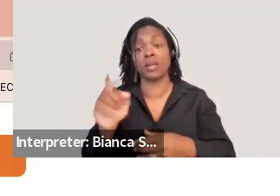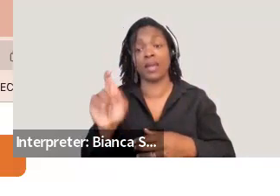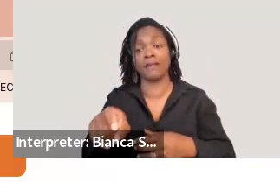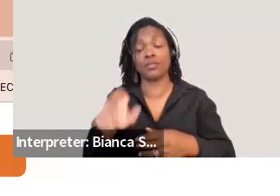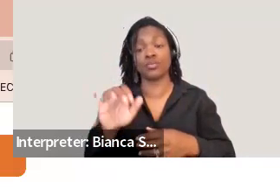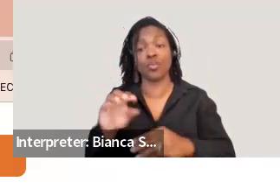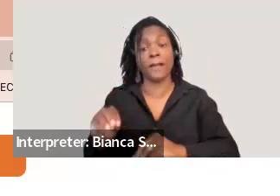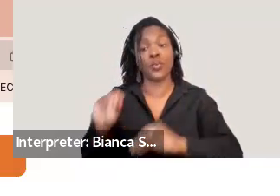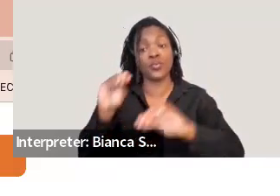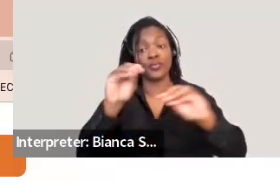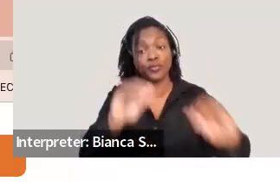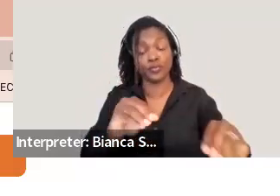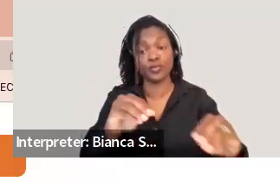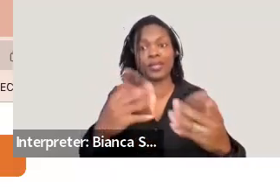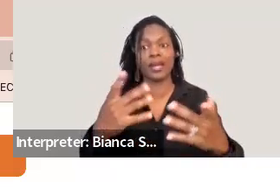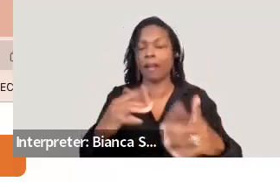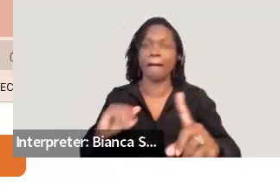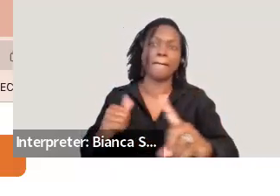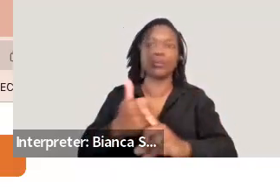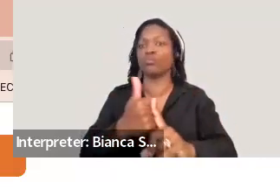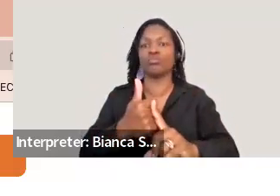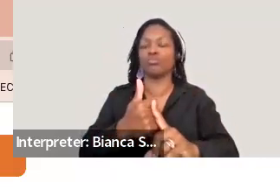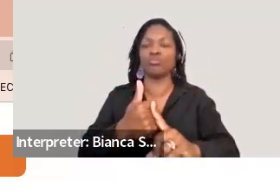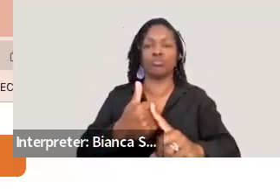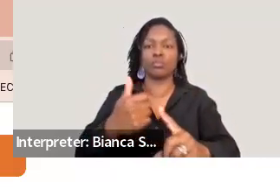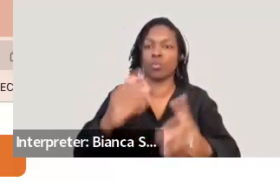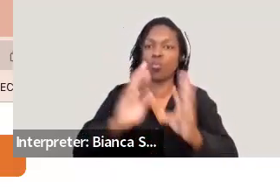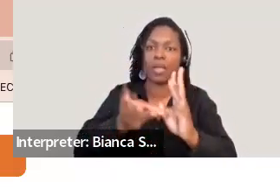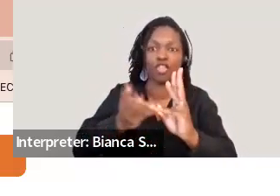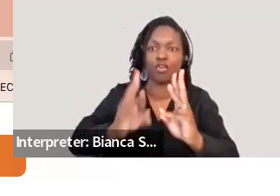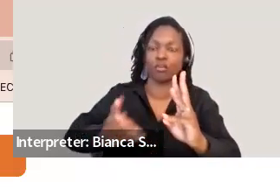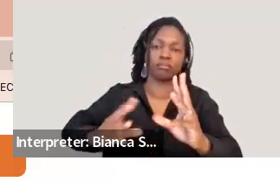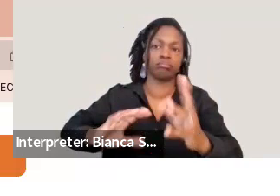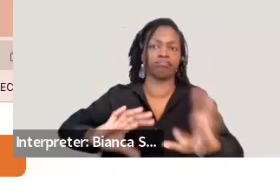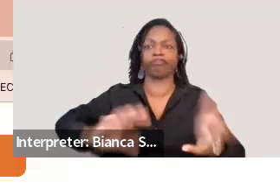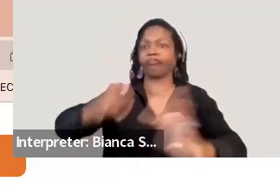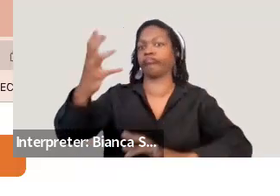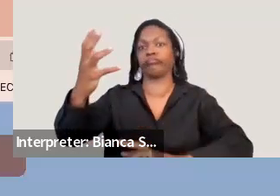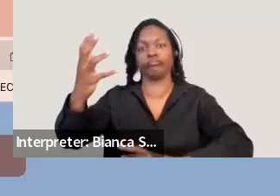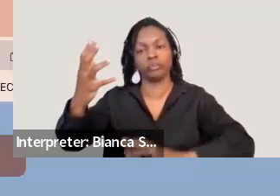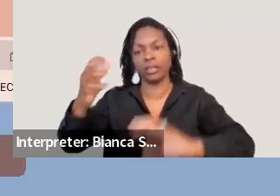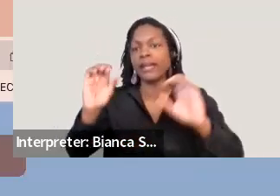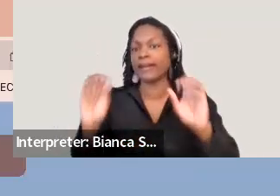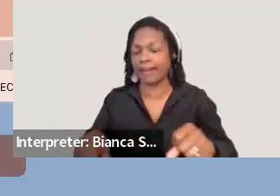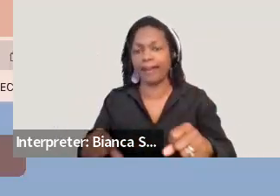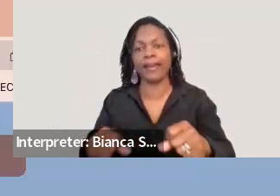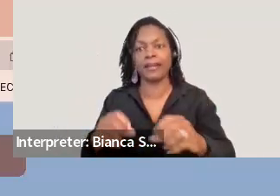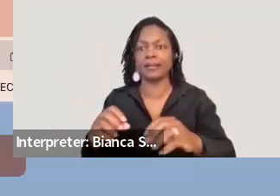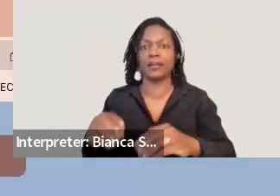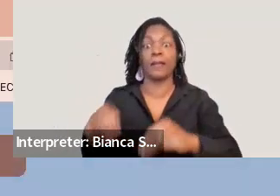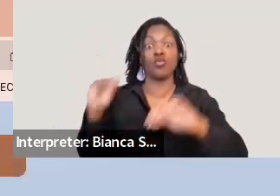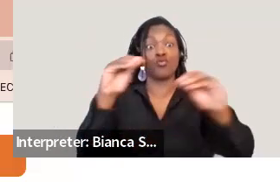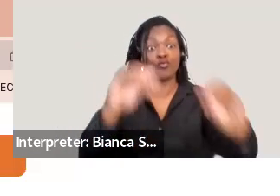disasters, or for our families that are in rural areas that may not have immediate access to